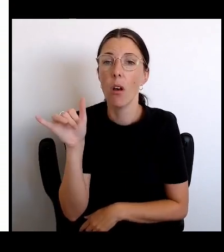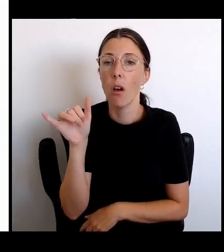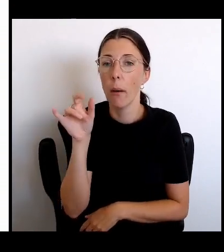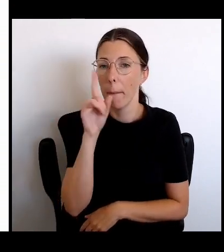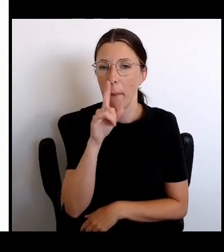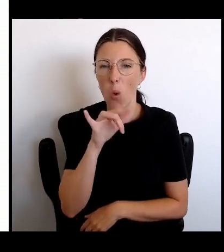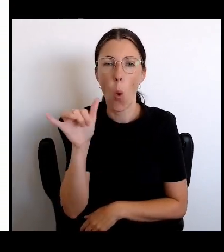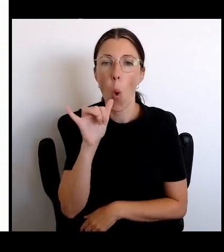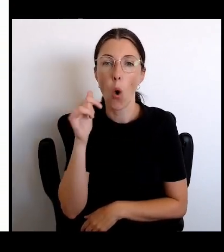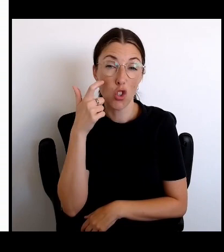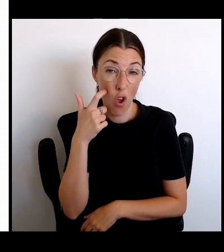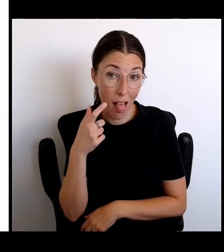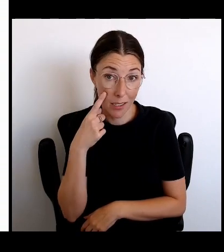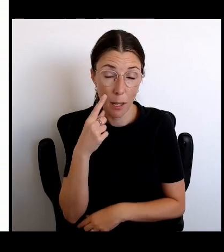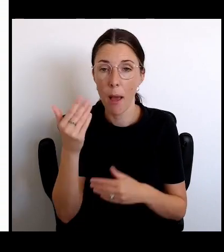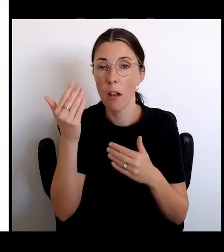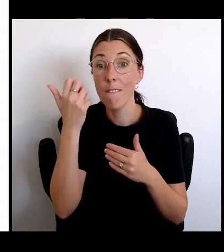in the future.